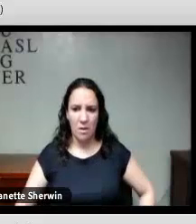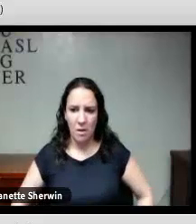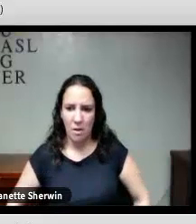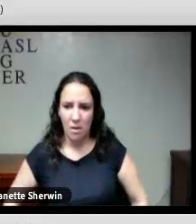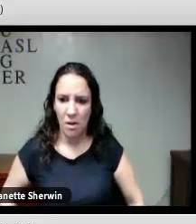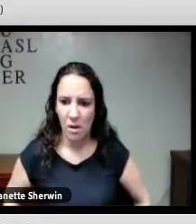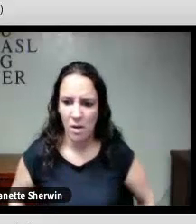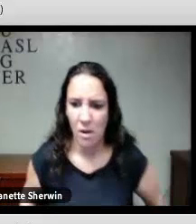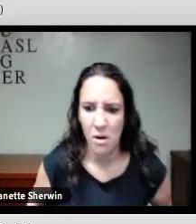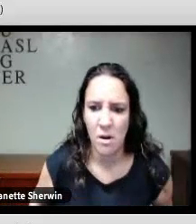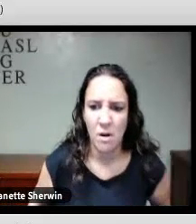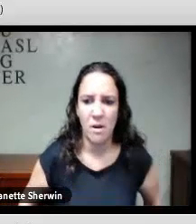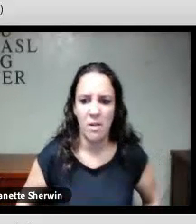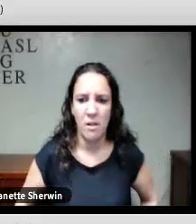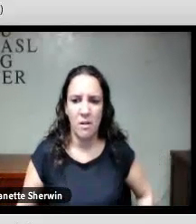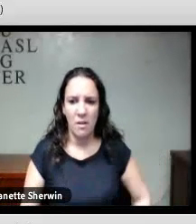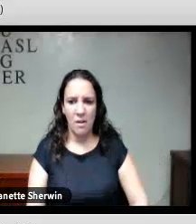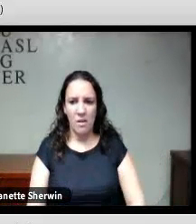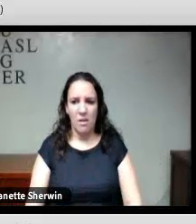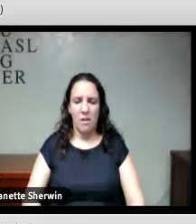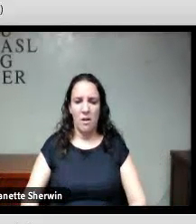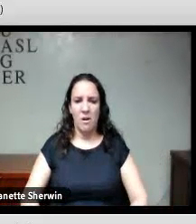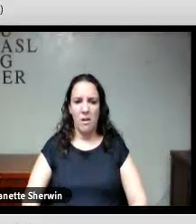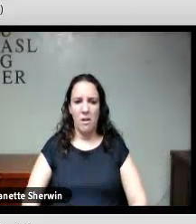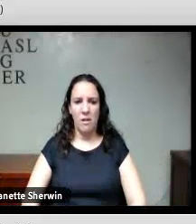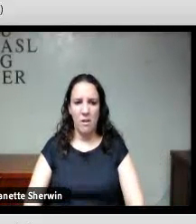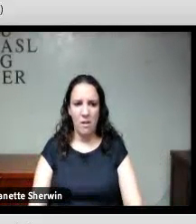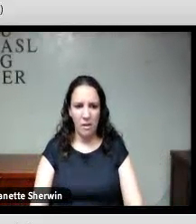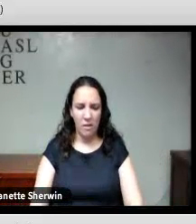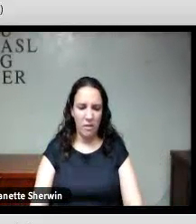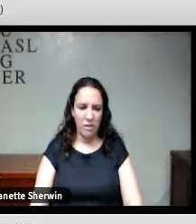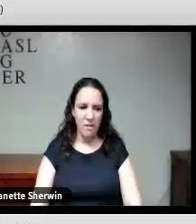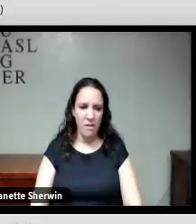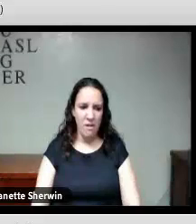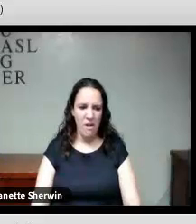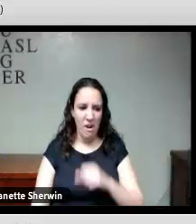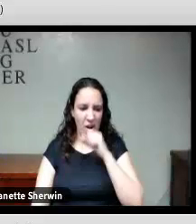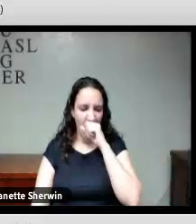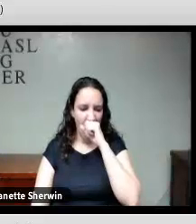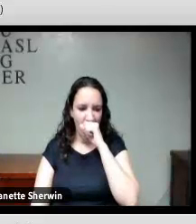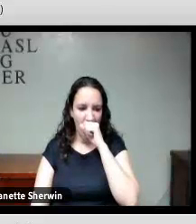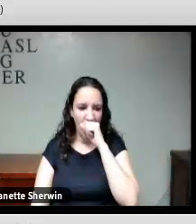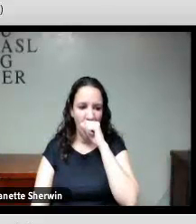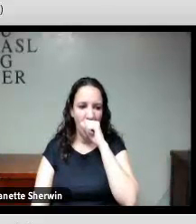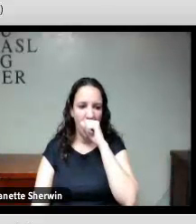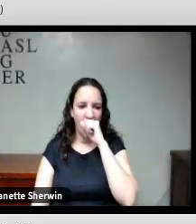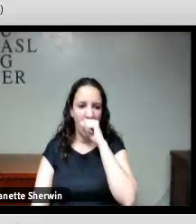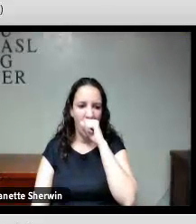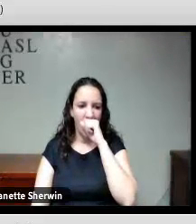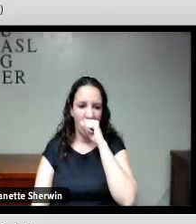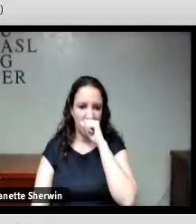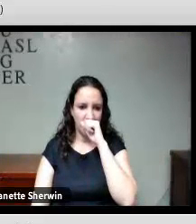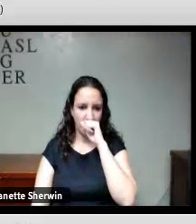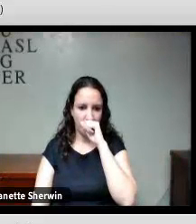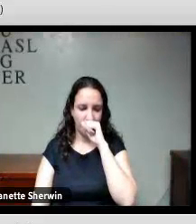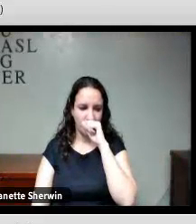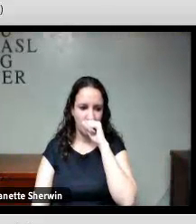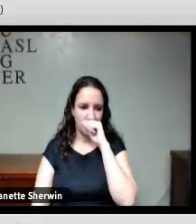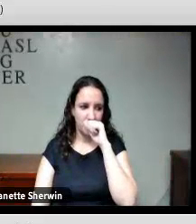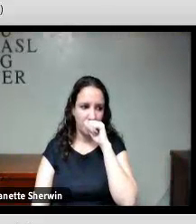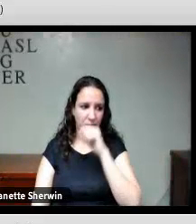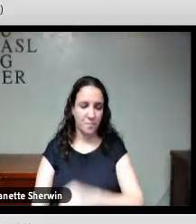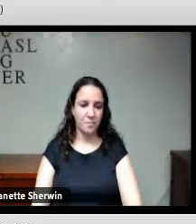ones that can be the biggest cheerleaders and defenders of our library when there is something coming up where people are trying to cut funding or whatever,